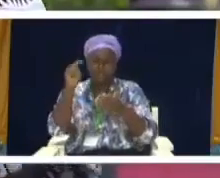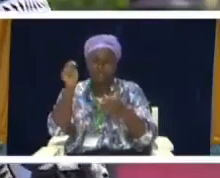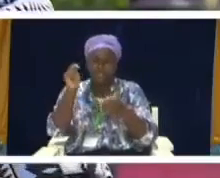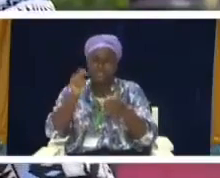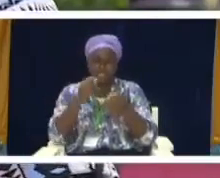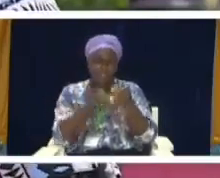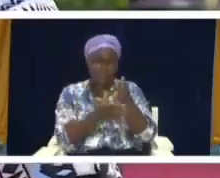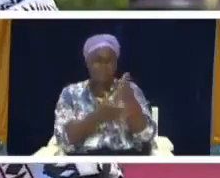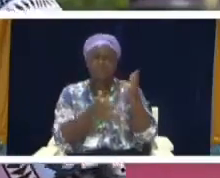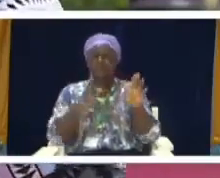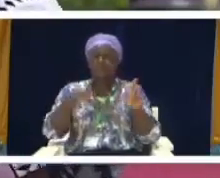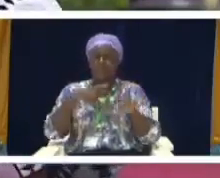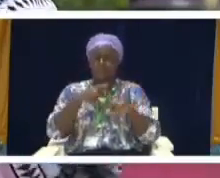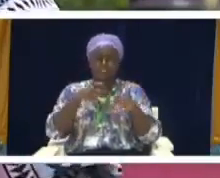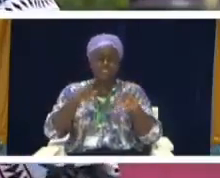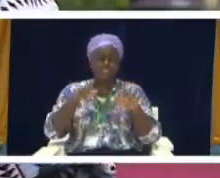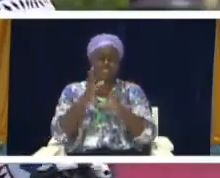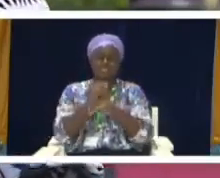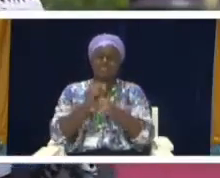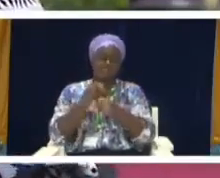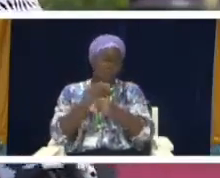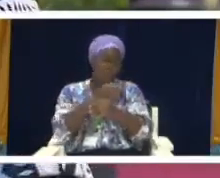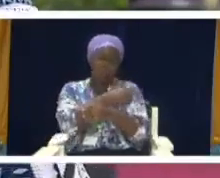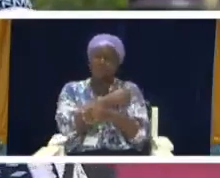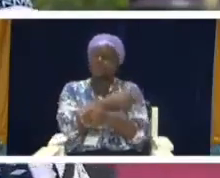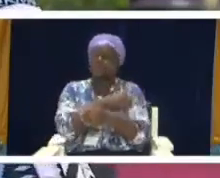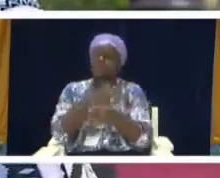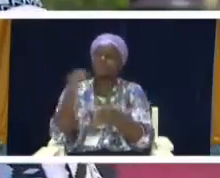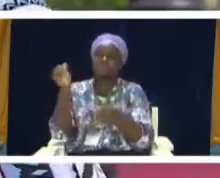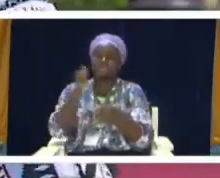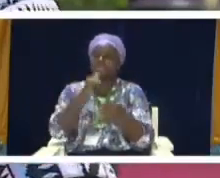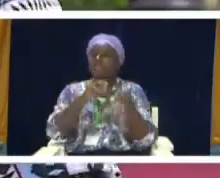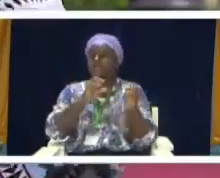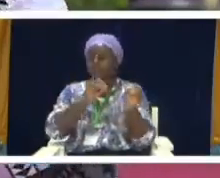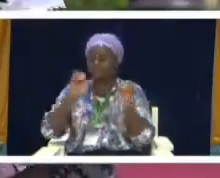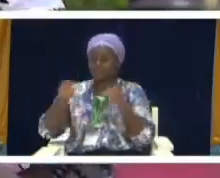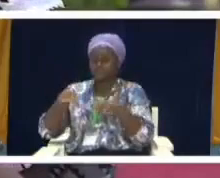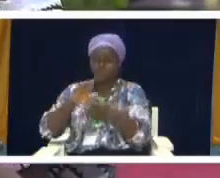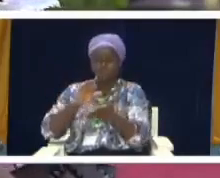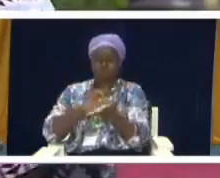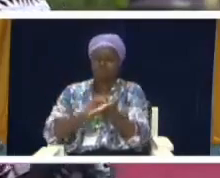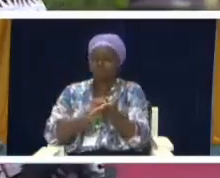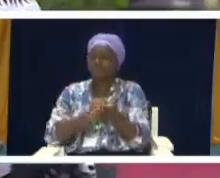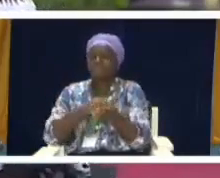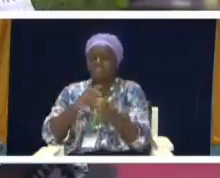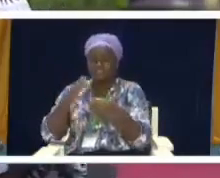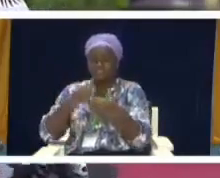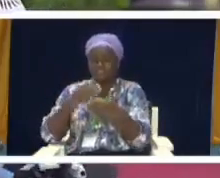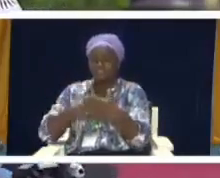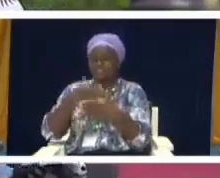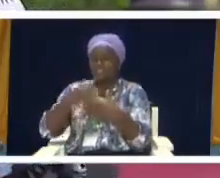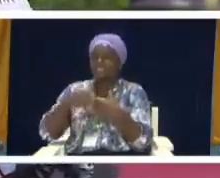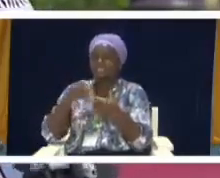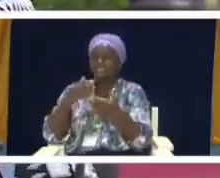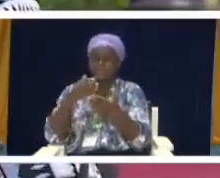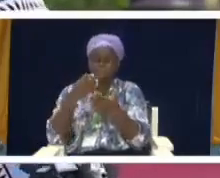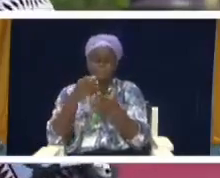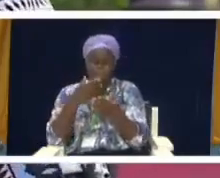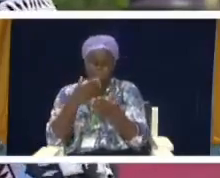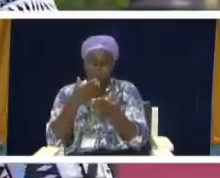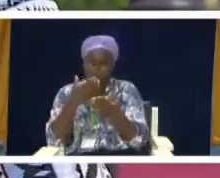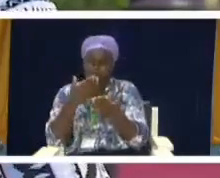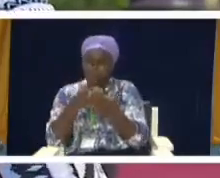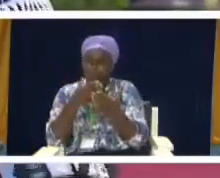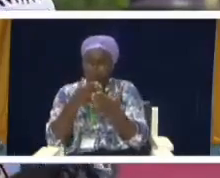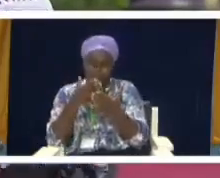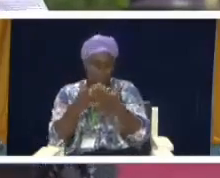when we got to the hospital, they observed me and they placed me on some medication. The next morning, 4 a.m., I went to the toilet, the same